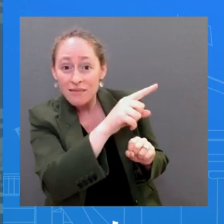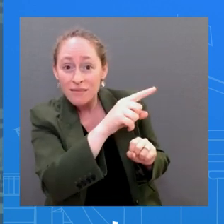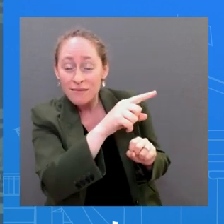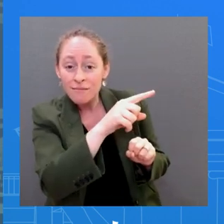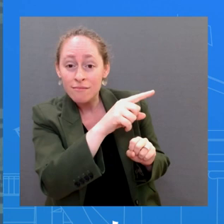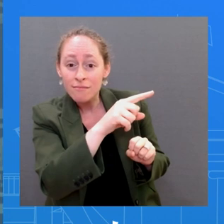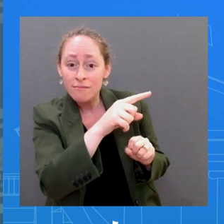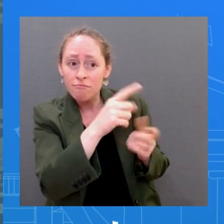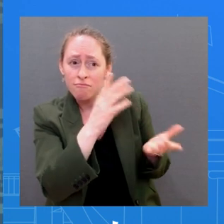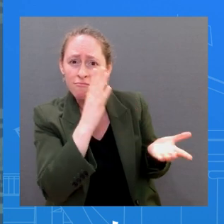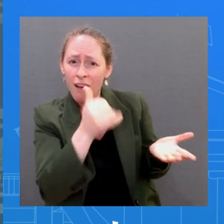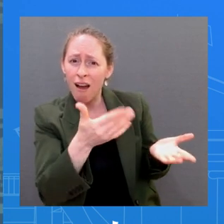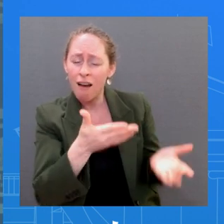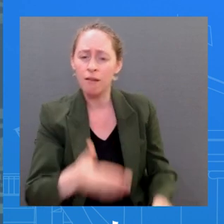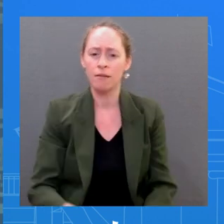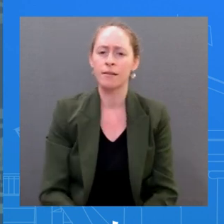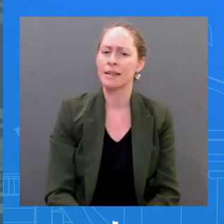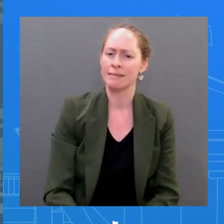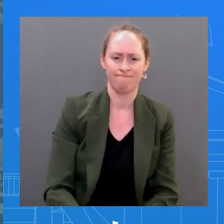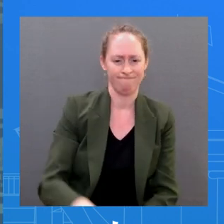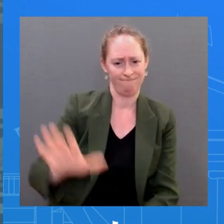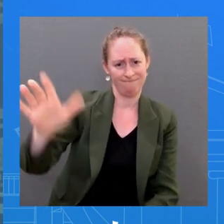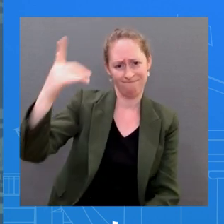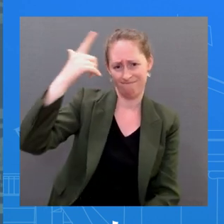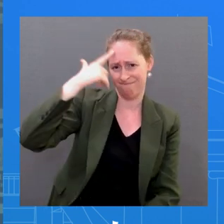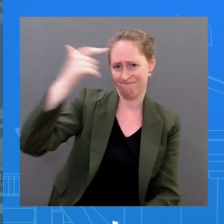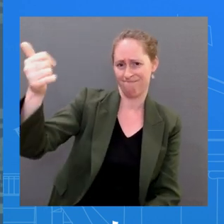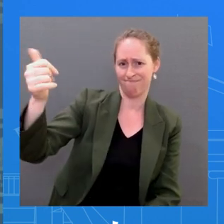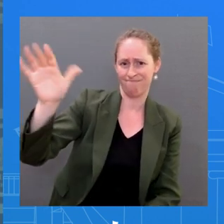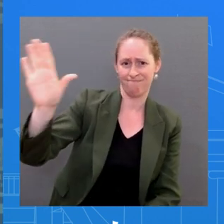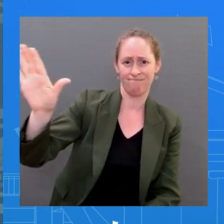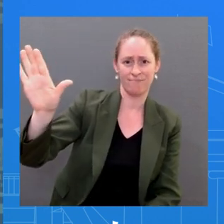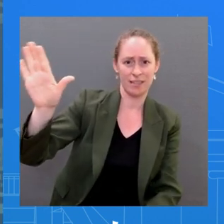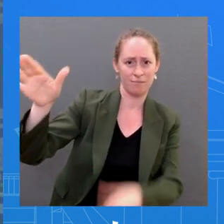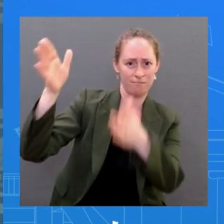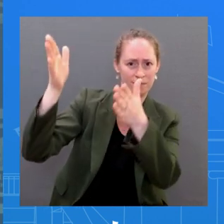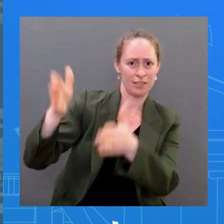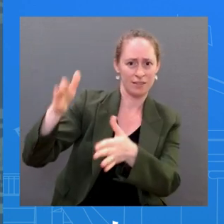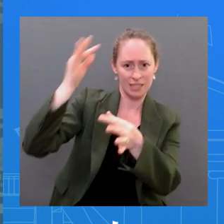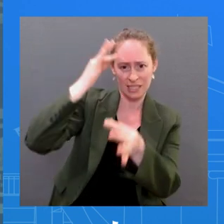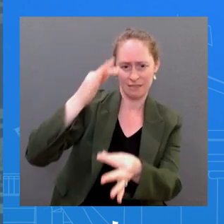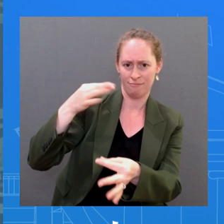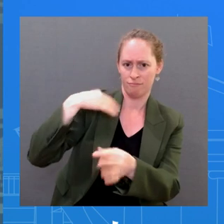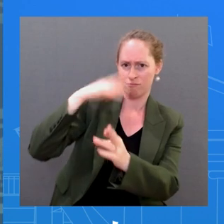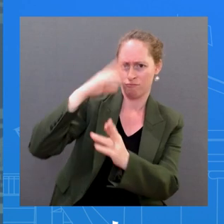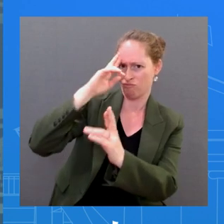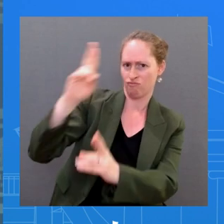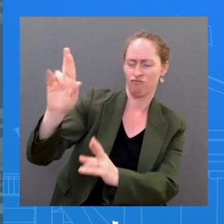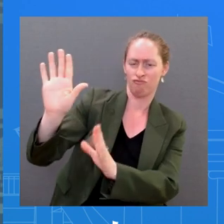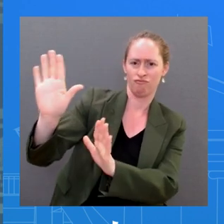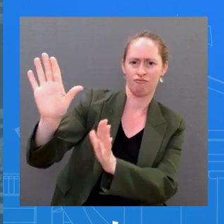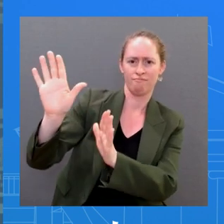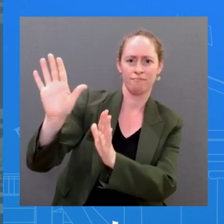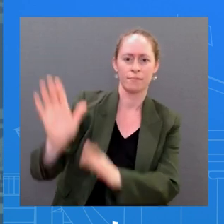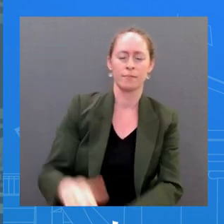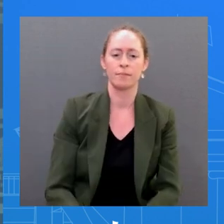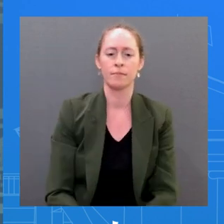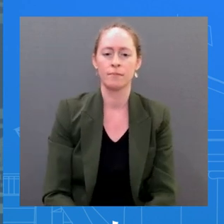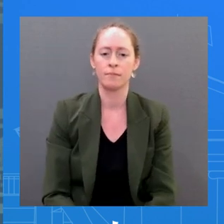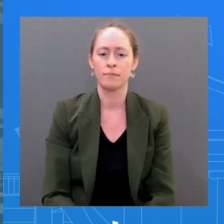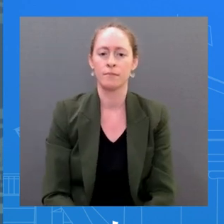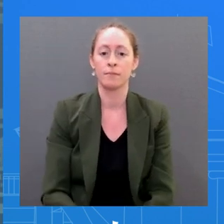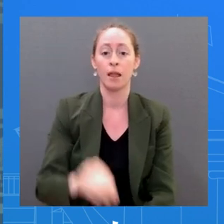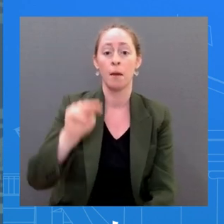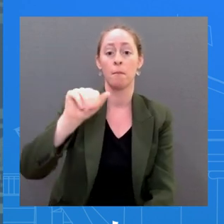them if they want to take questions or not. We respect them and what they want to do. Matthew was here, and when he was done, he